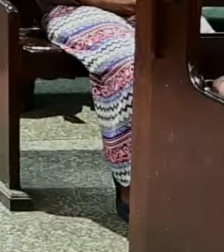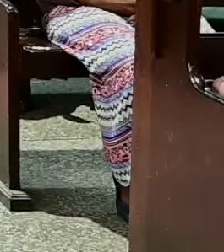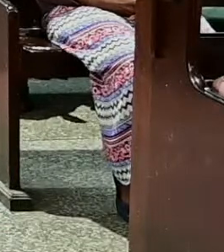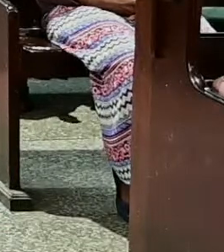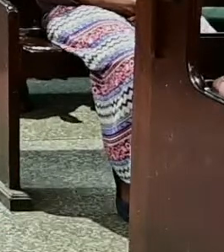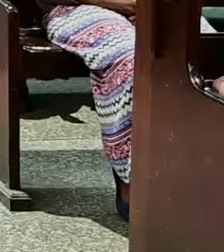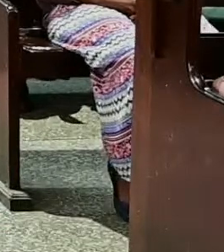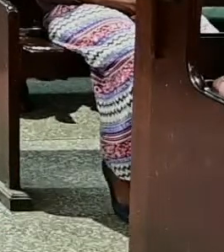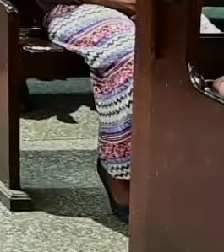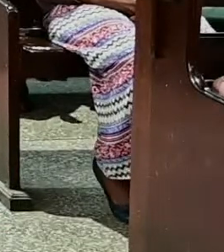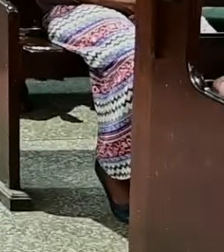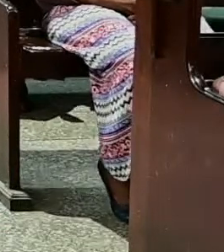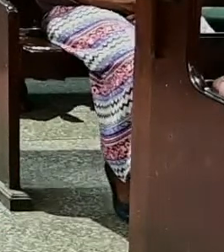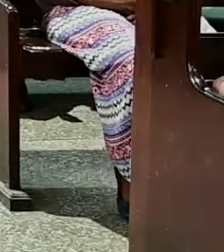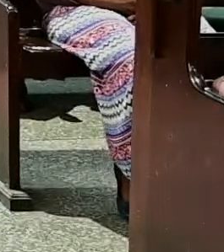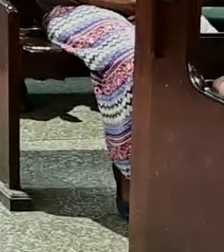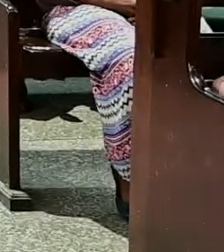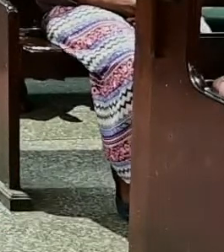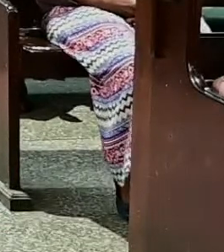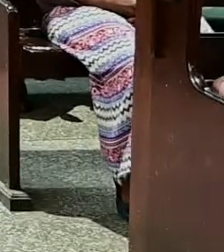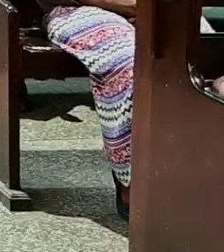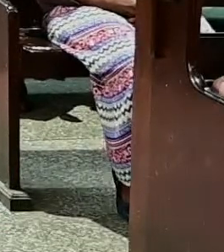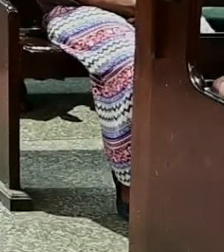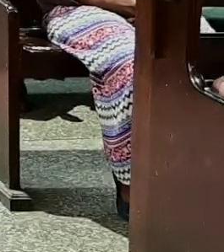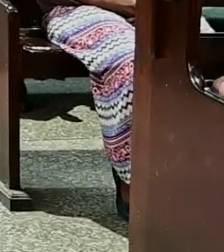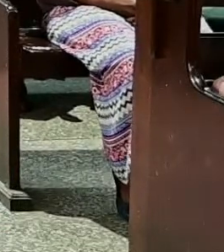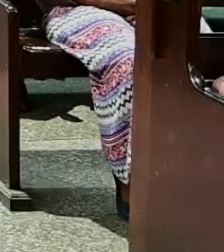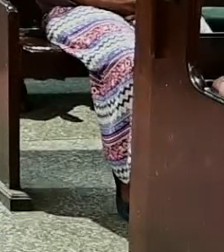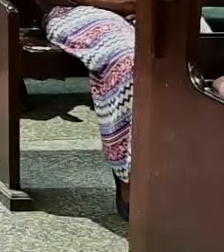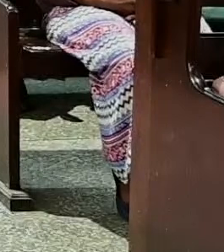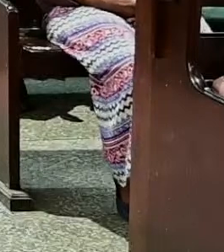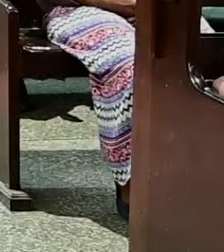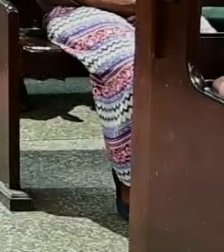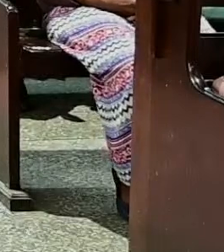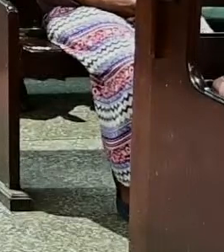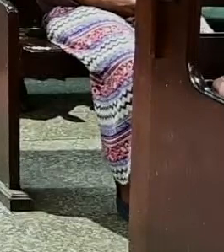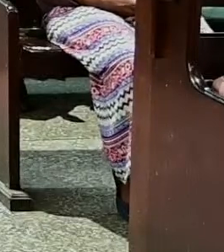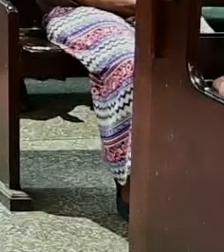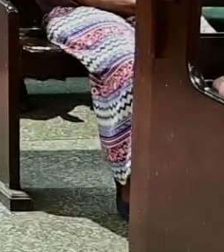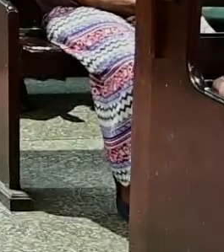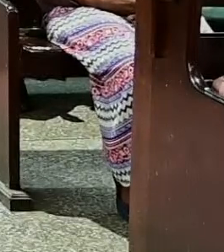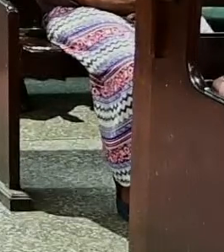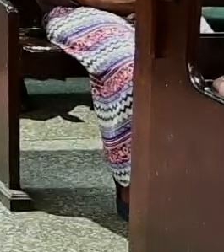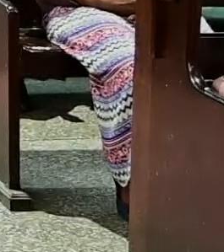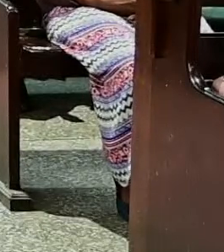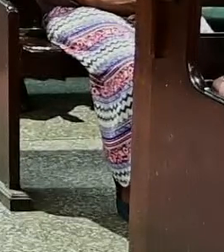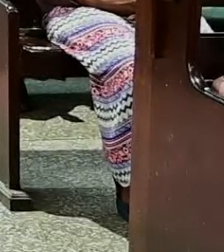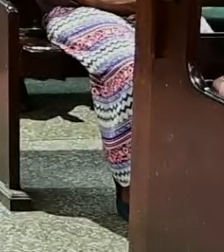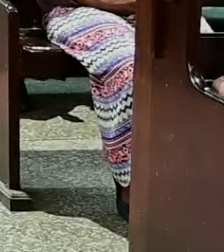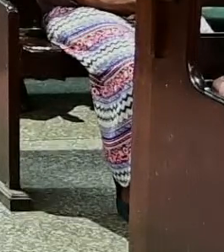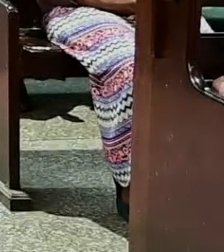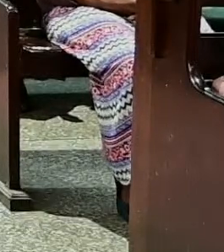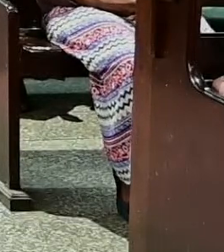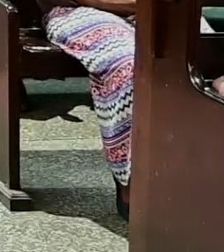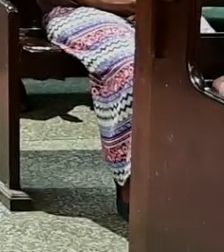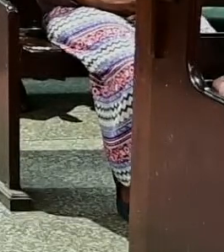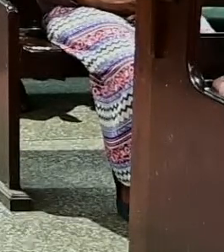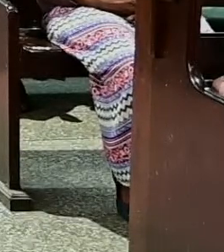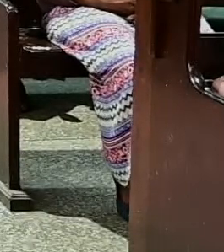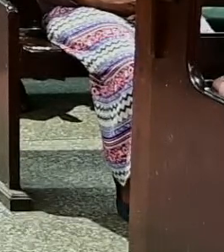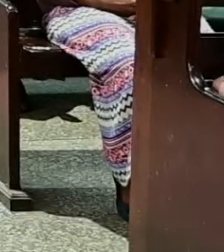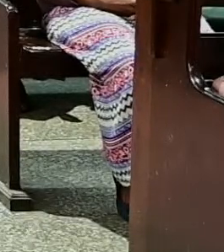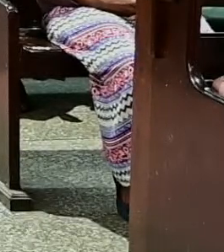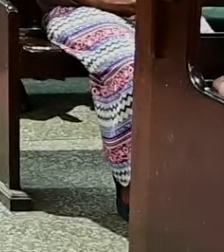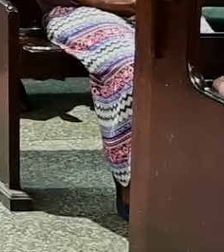the Lamb? Are you walking daily by the